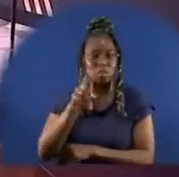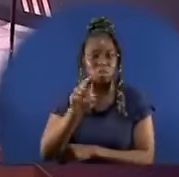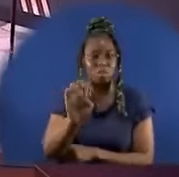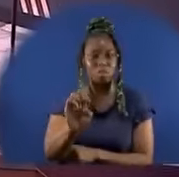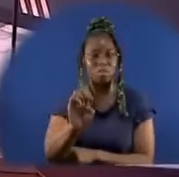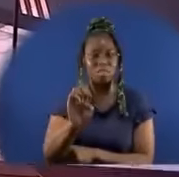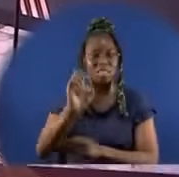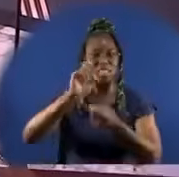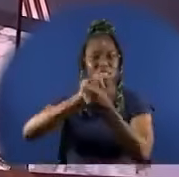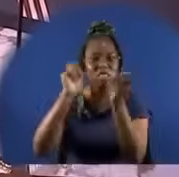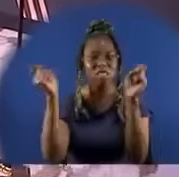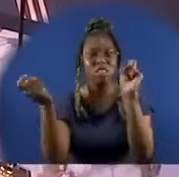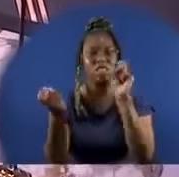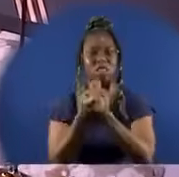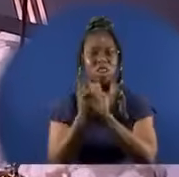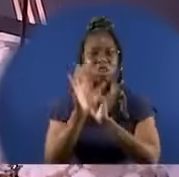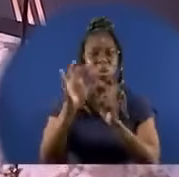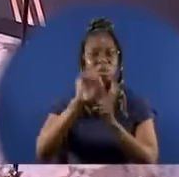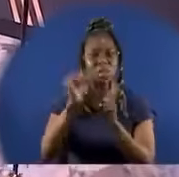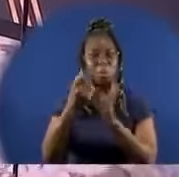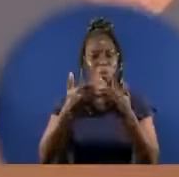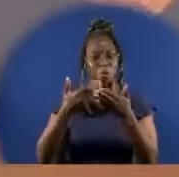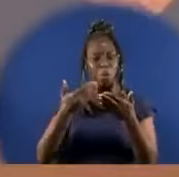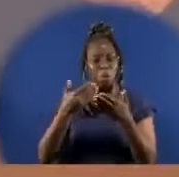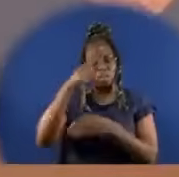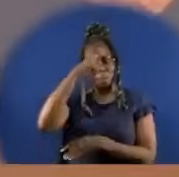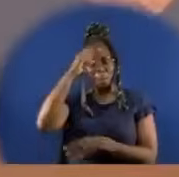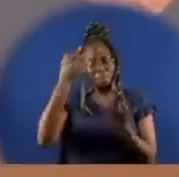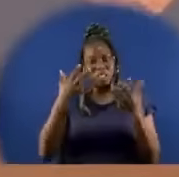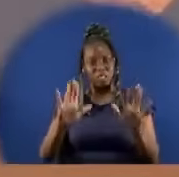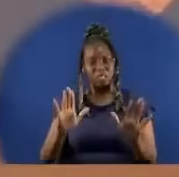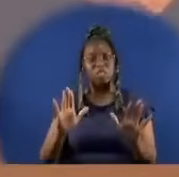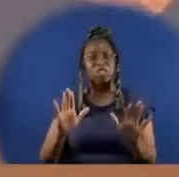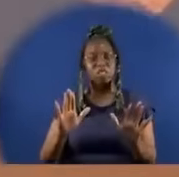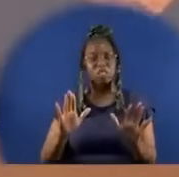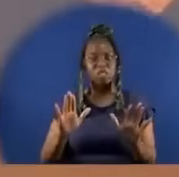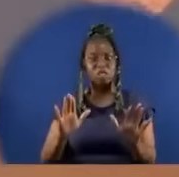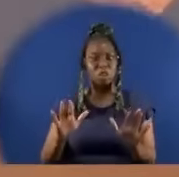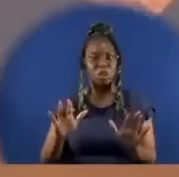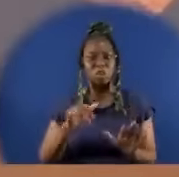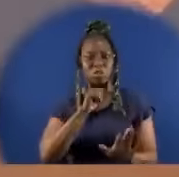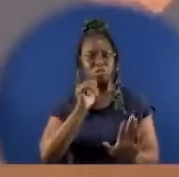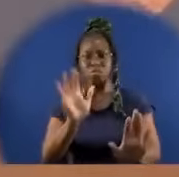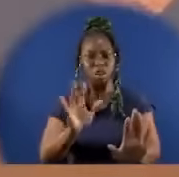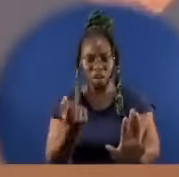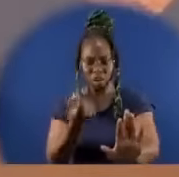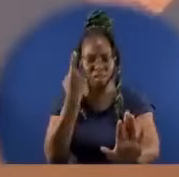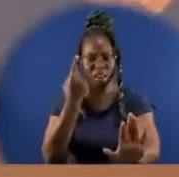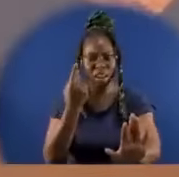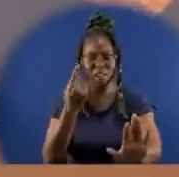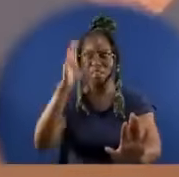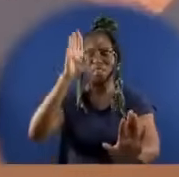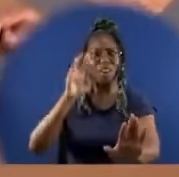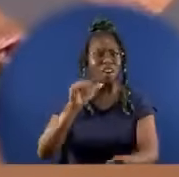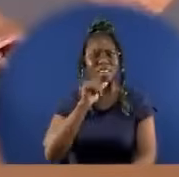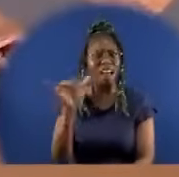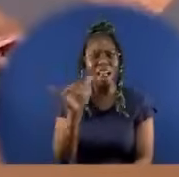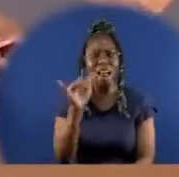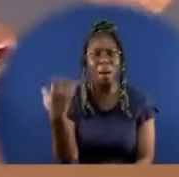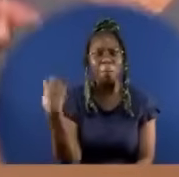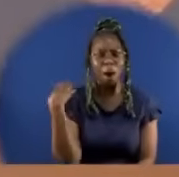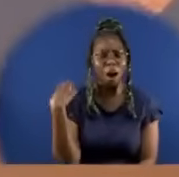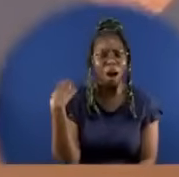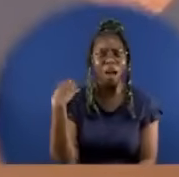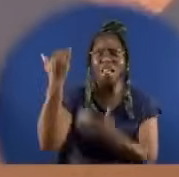turn some things around before the summer is over. Don't you get it twisted. Your God is not like your boss. Your boss has limited